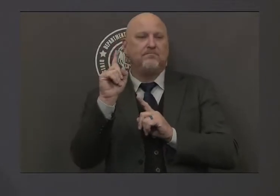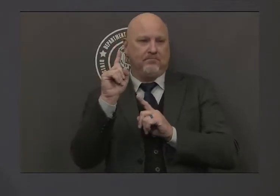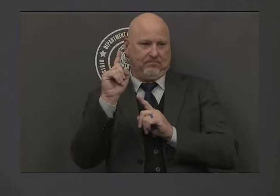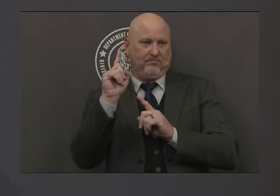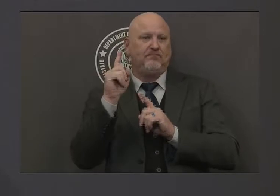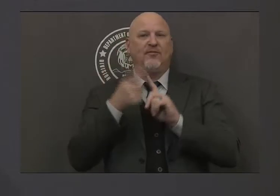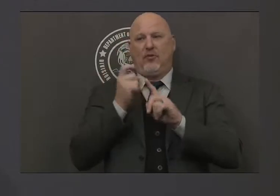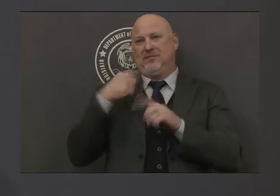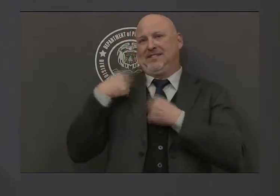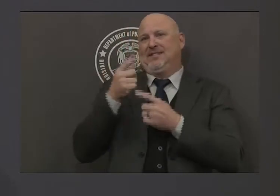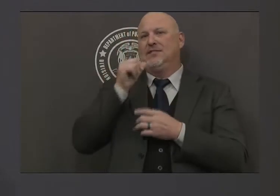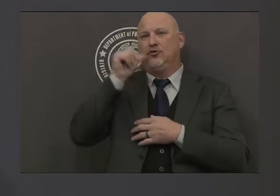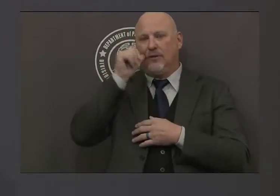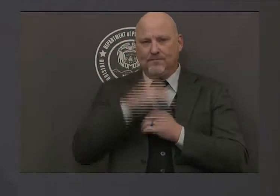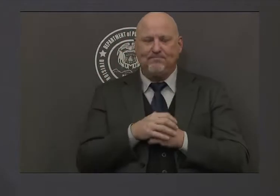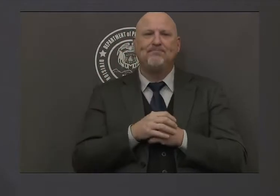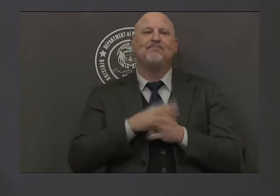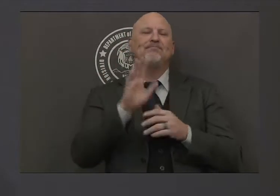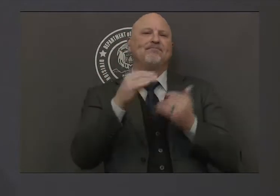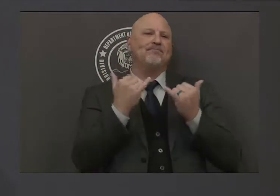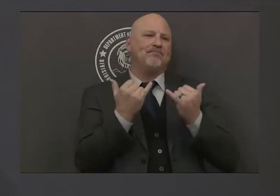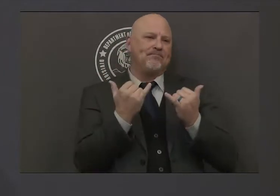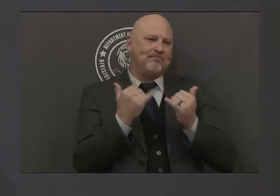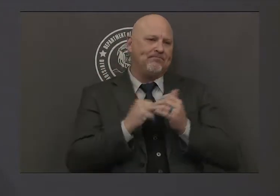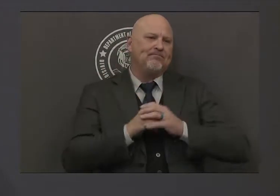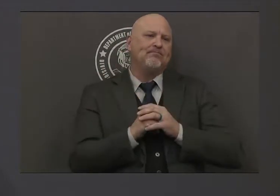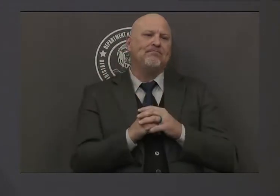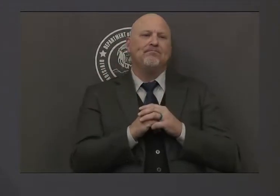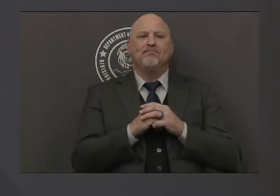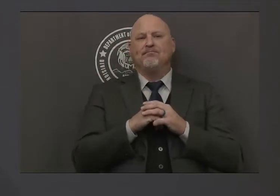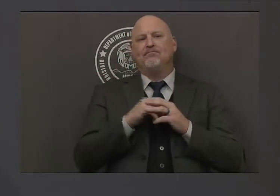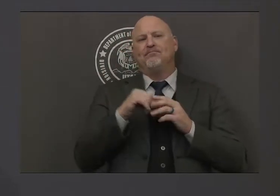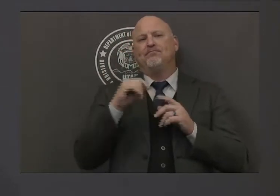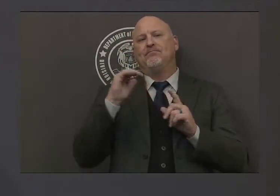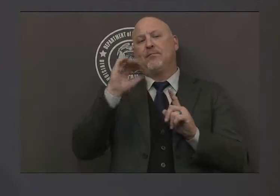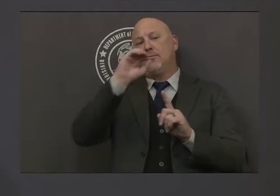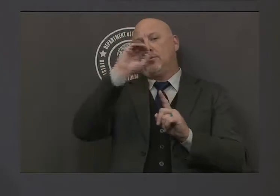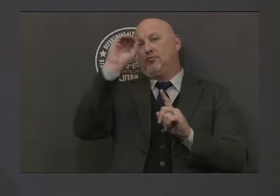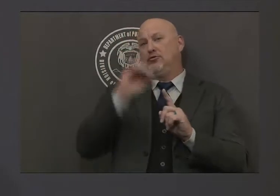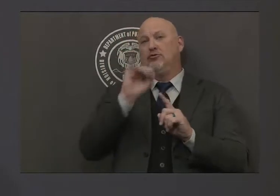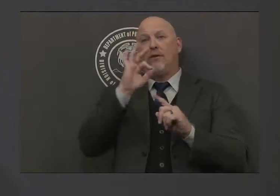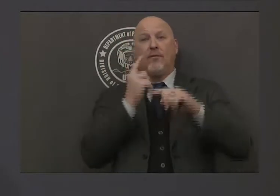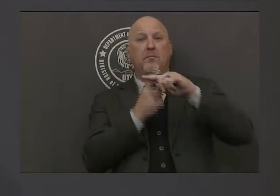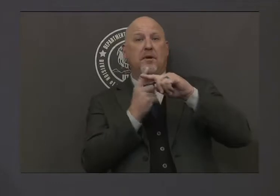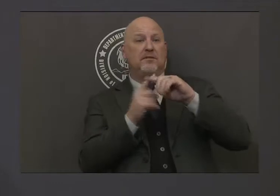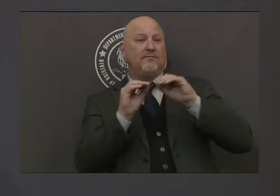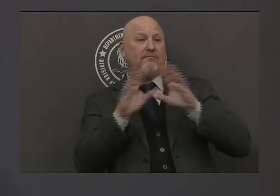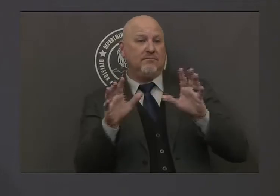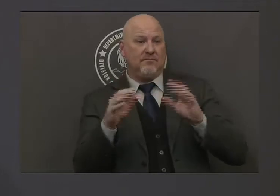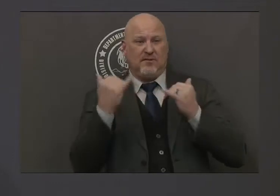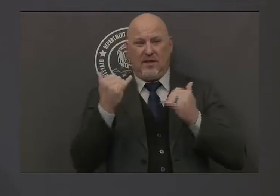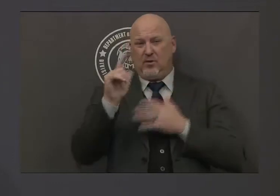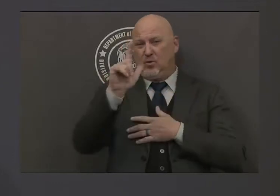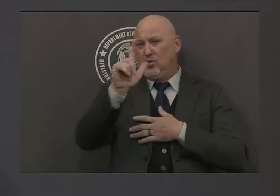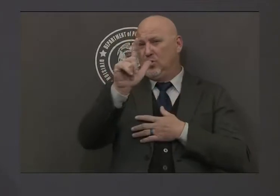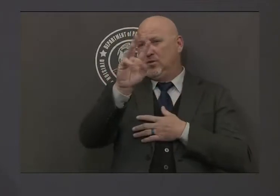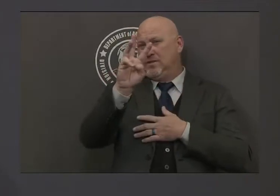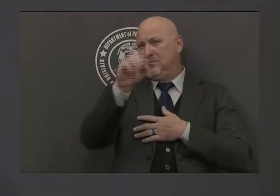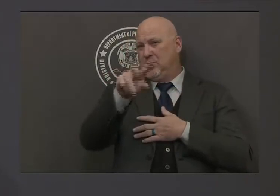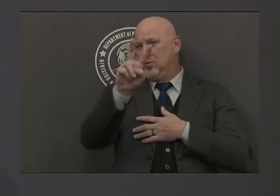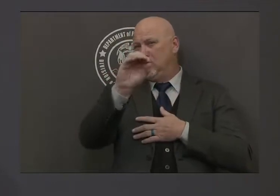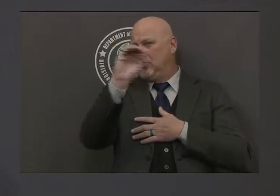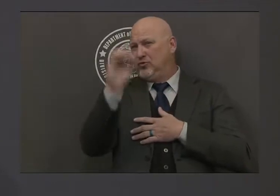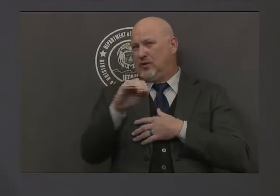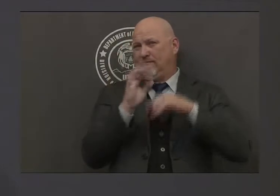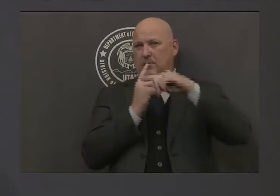was 2,627. Our rolling percent positivity now is 26.2%, a slight increase